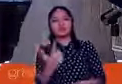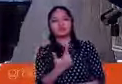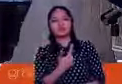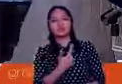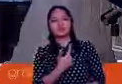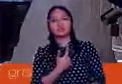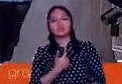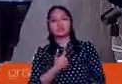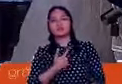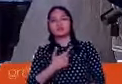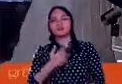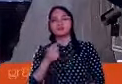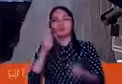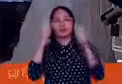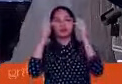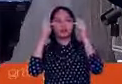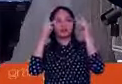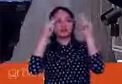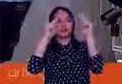for me.